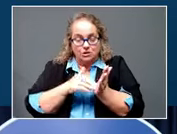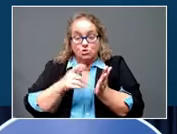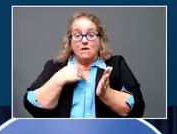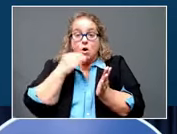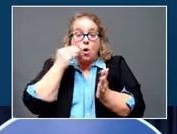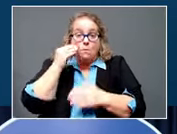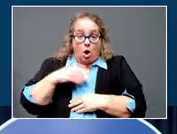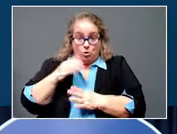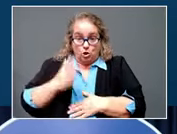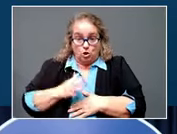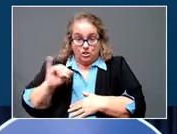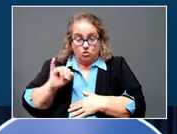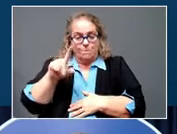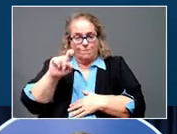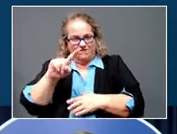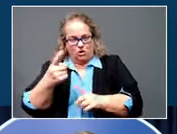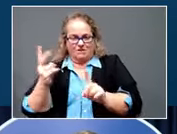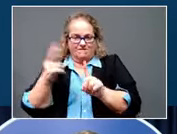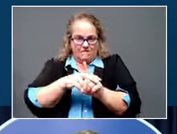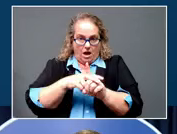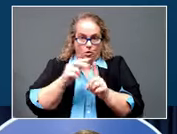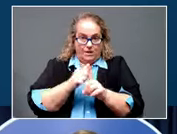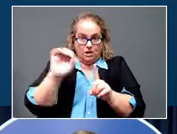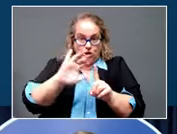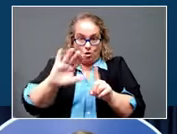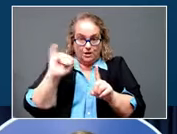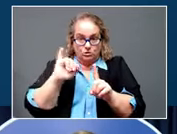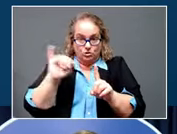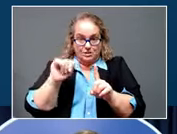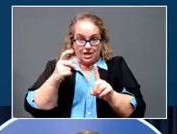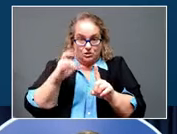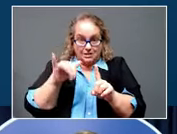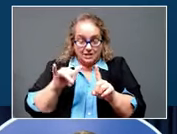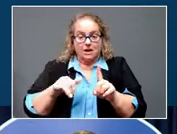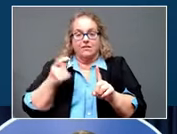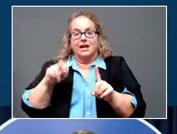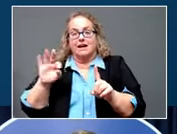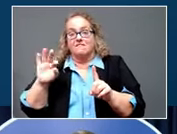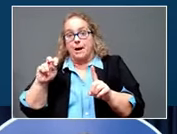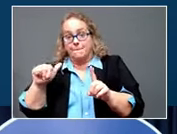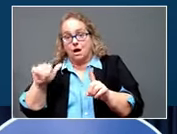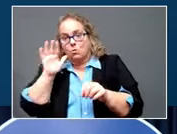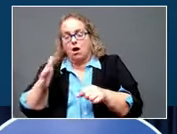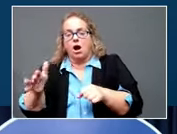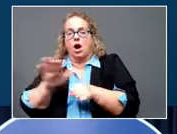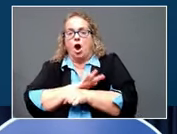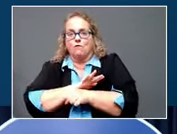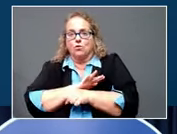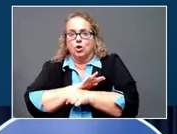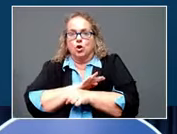with your insurance agency. And what FEMA does is cover damages above and beyond that. Make sure you file